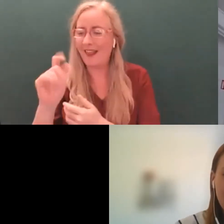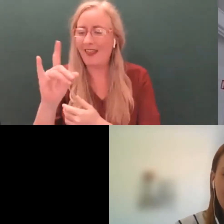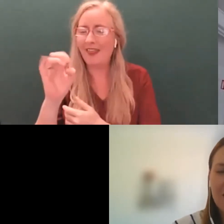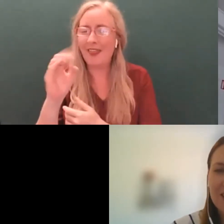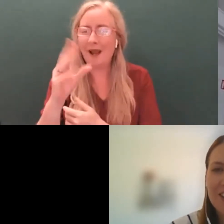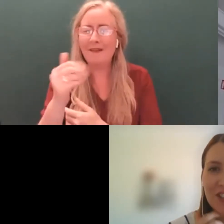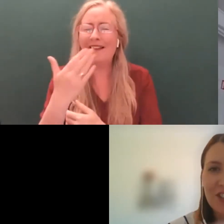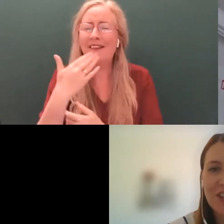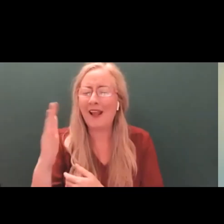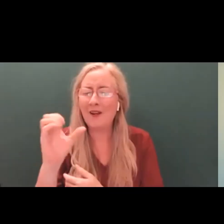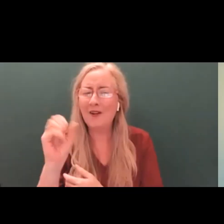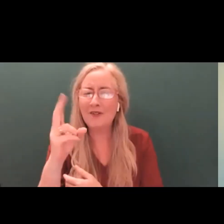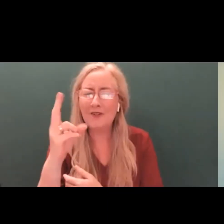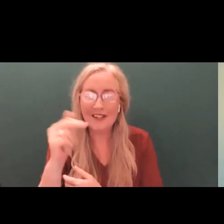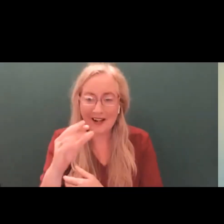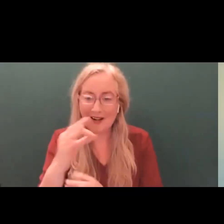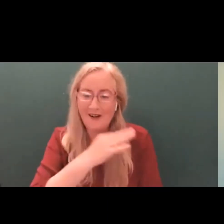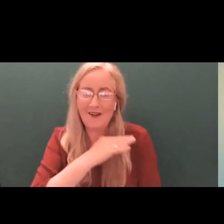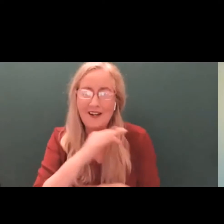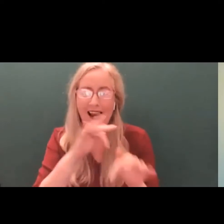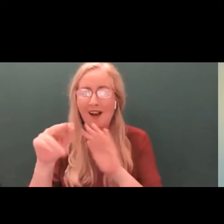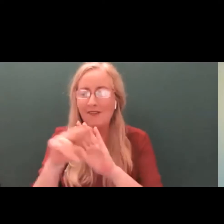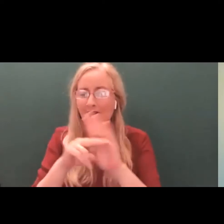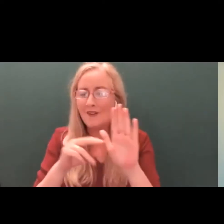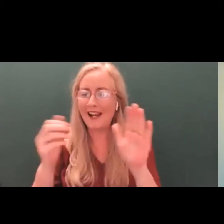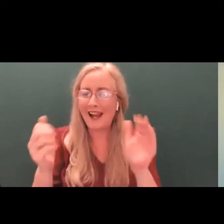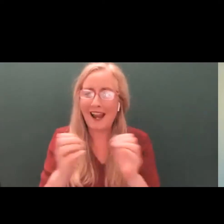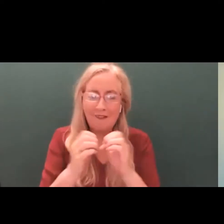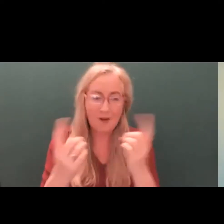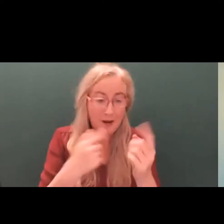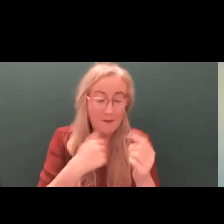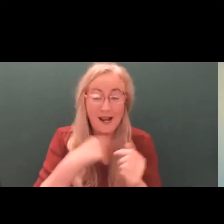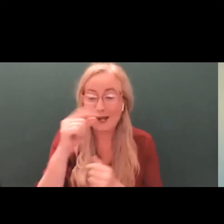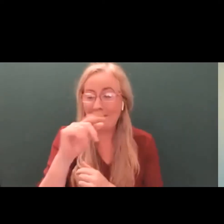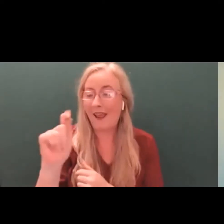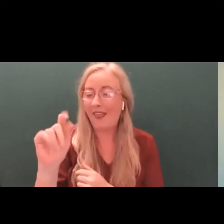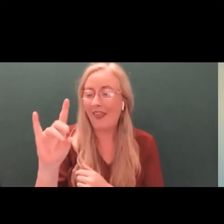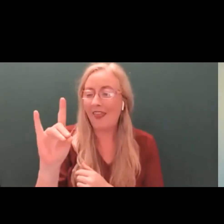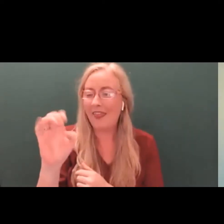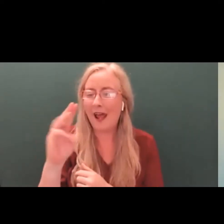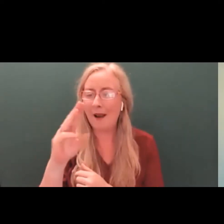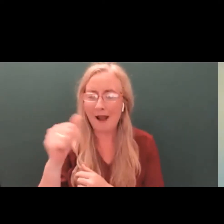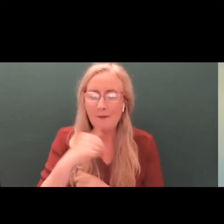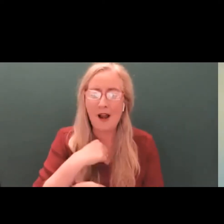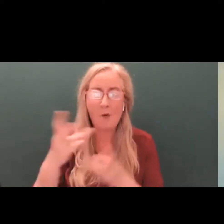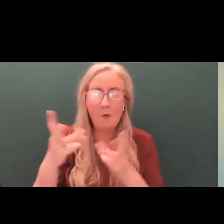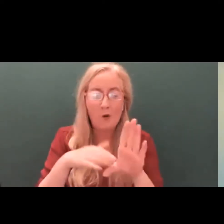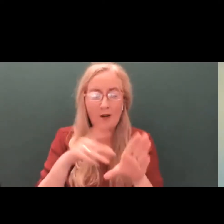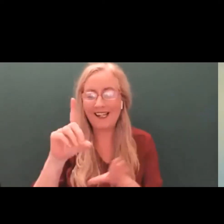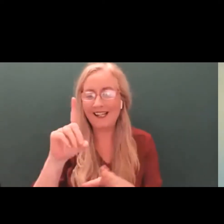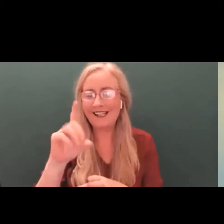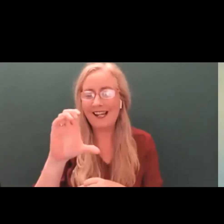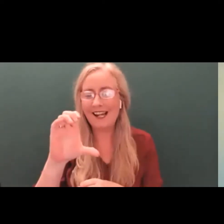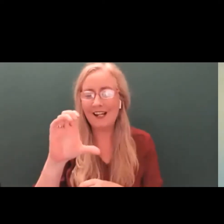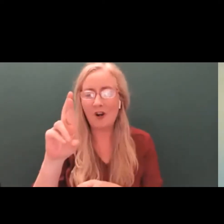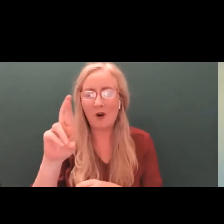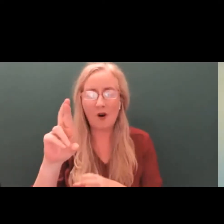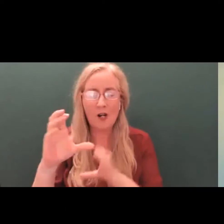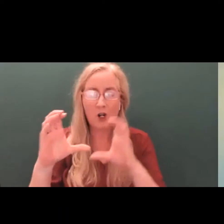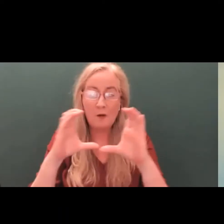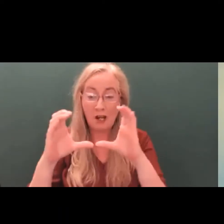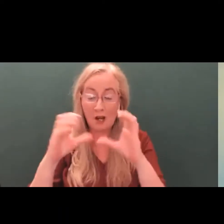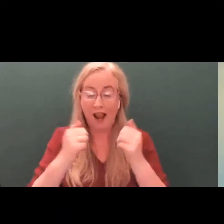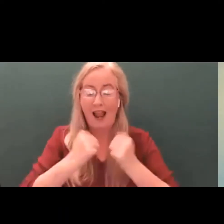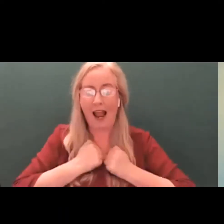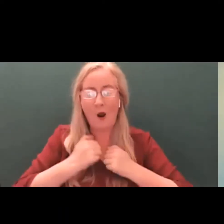Susan, and good afternoon, everyone. As Susan said, my name is Thelma and I work with DHR Communications, and we have the lovely